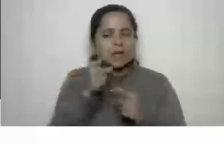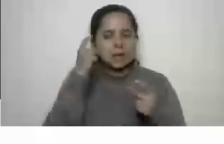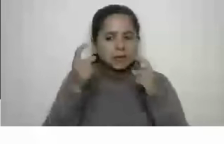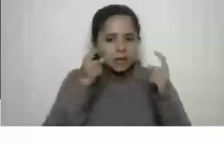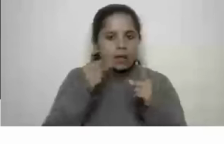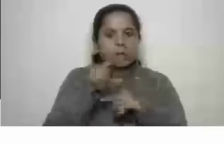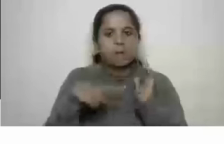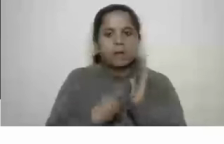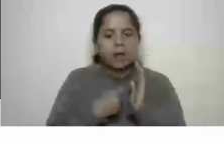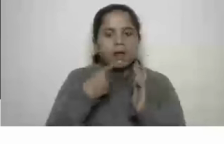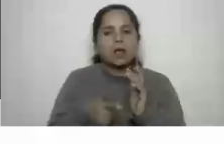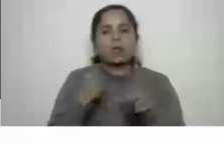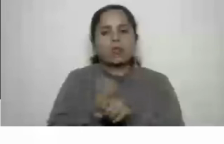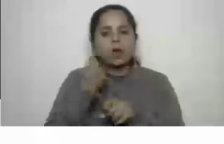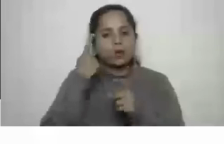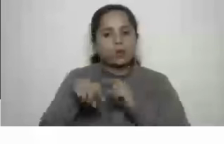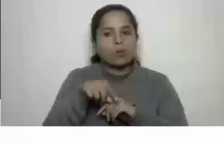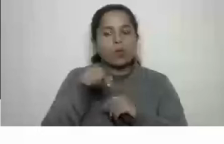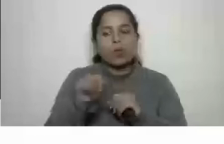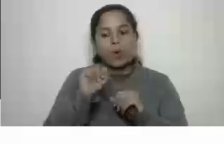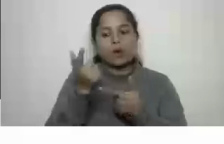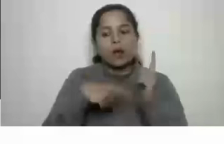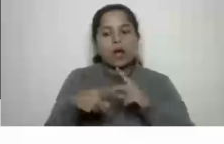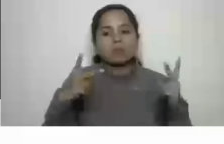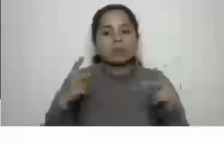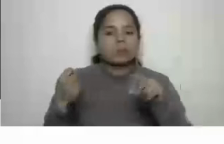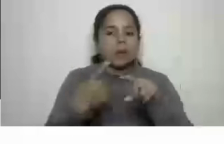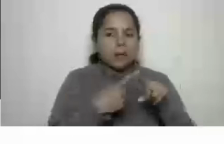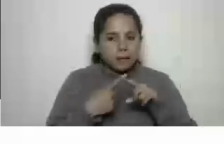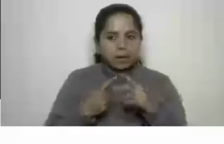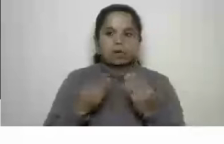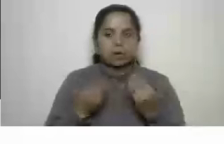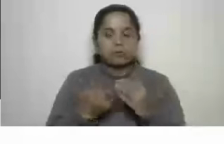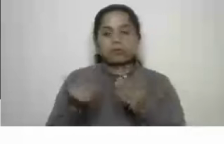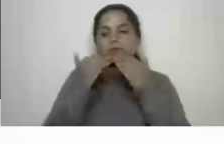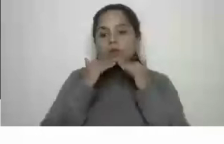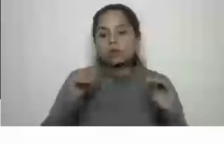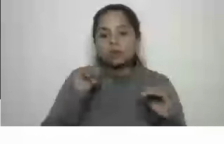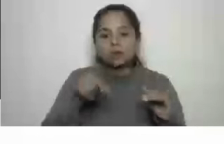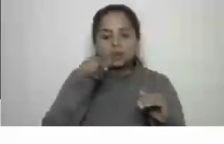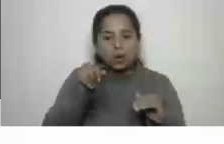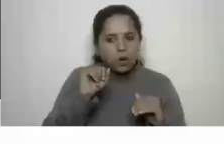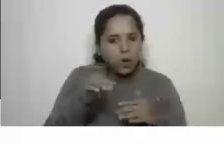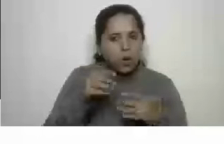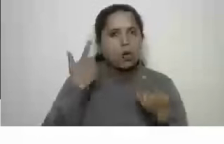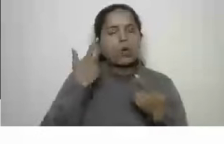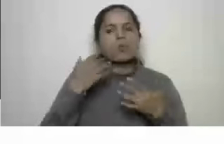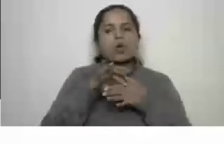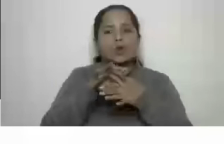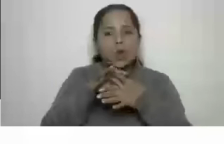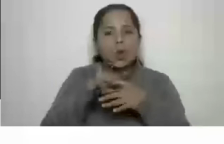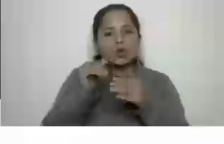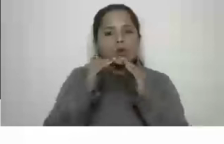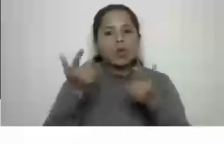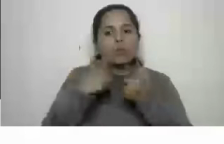share activity, only with the freedom of languaging, where students plan the content they want to produce in their home language